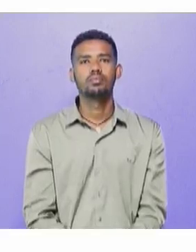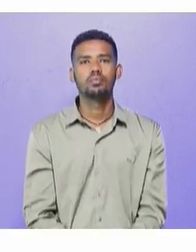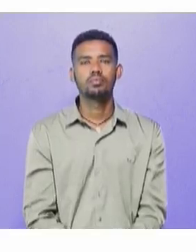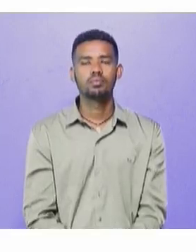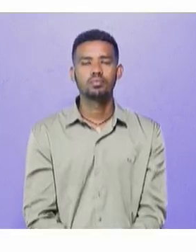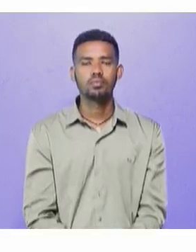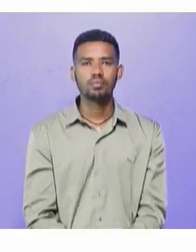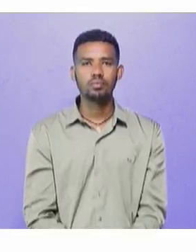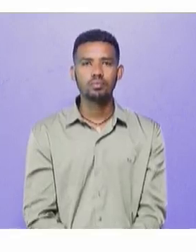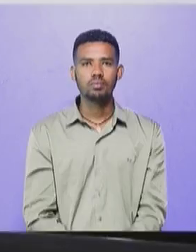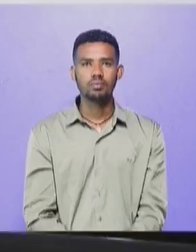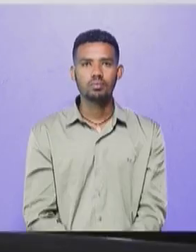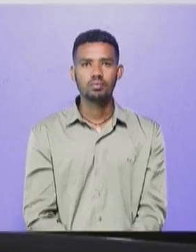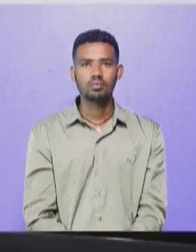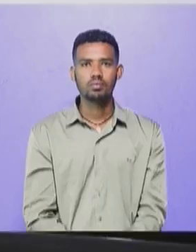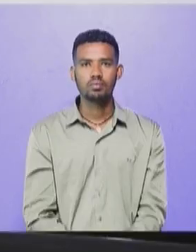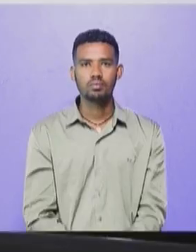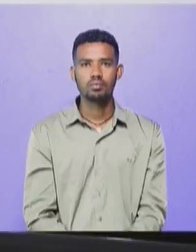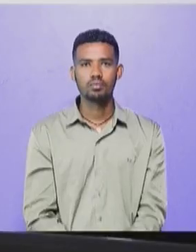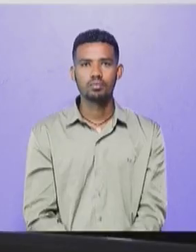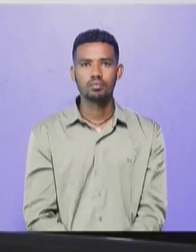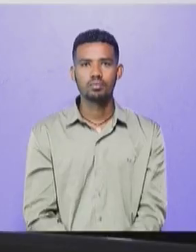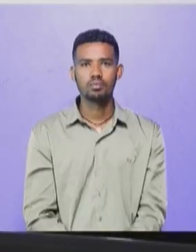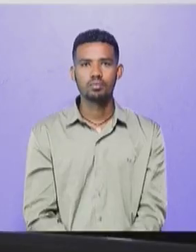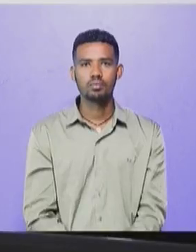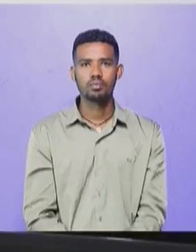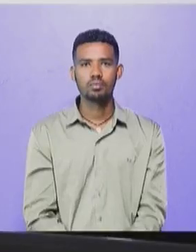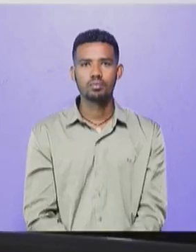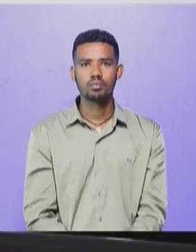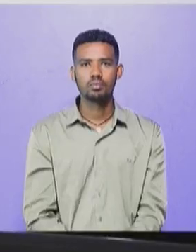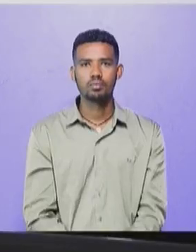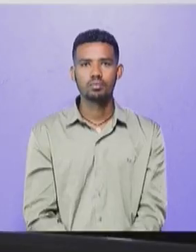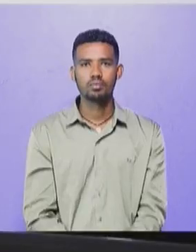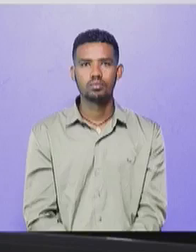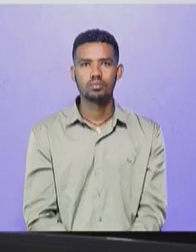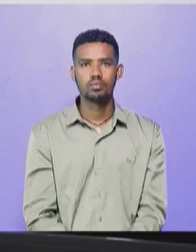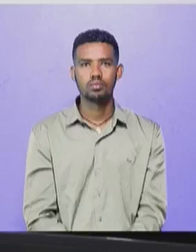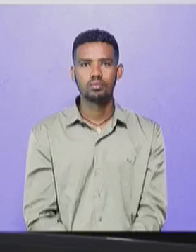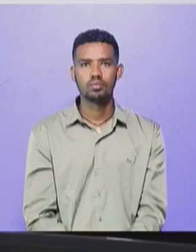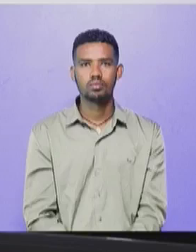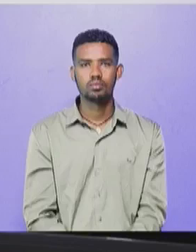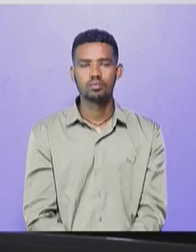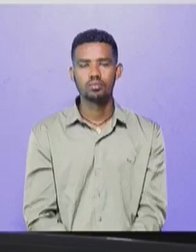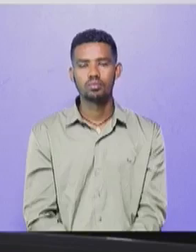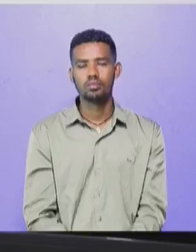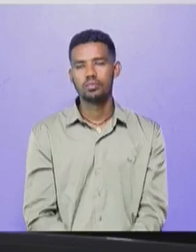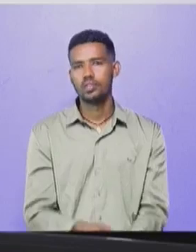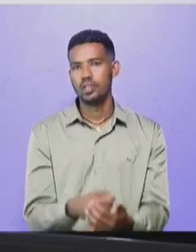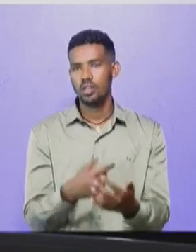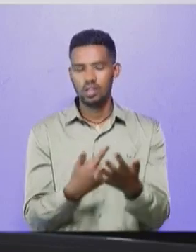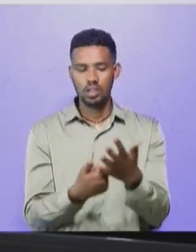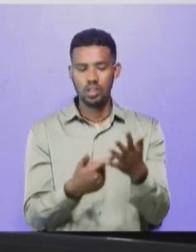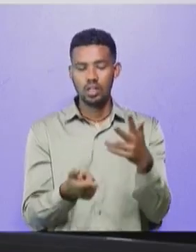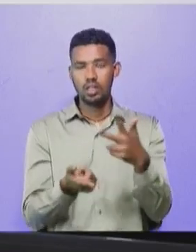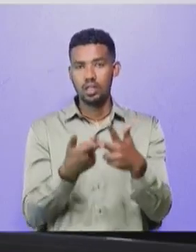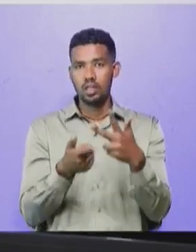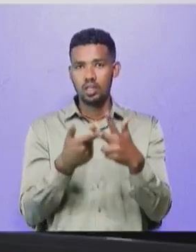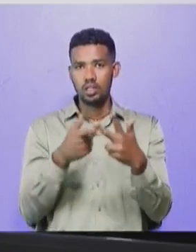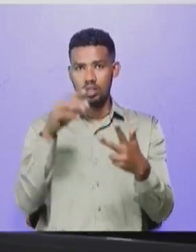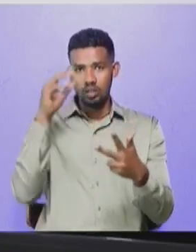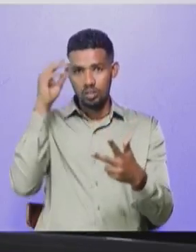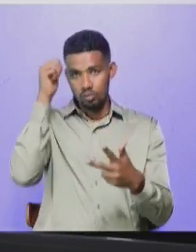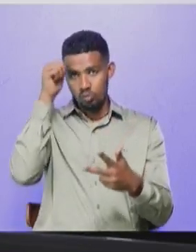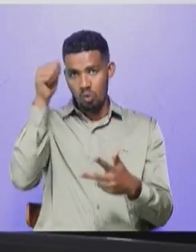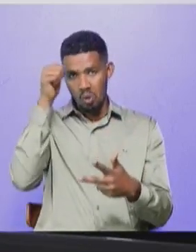IES. Countries. Country, countries. Here is boy. It looks